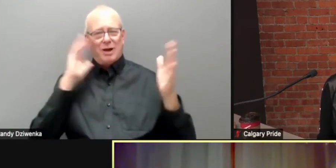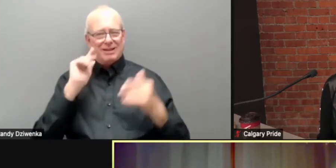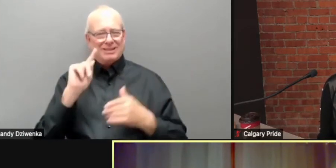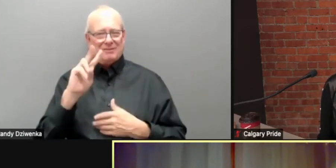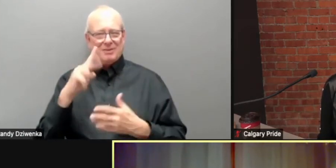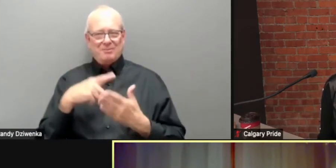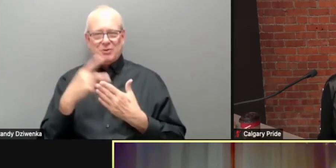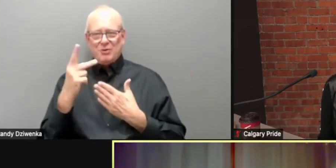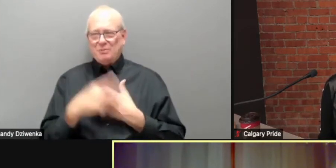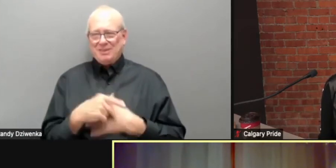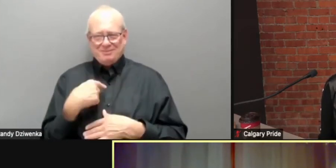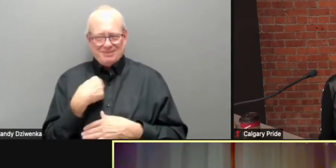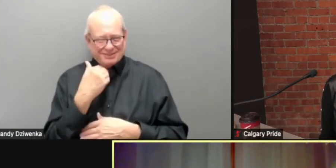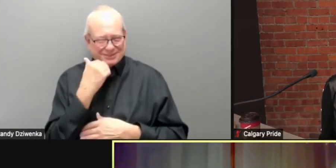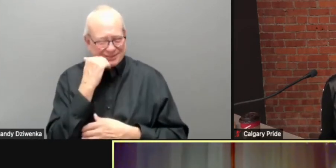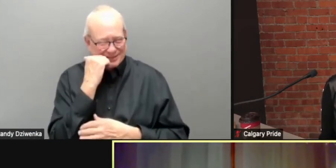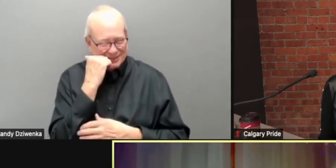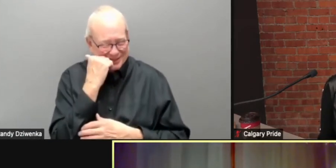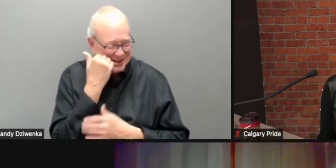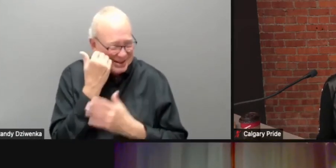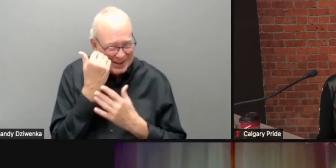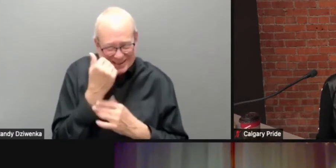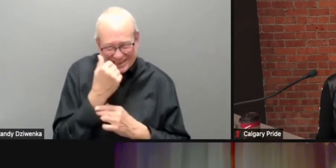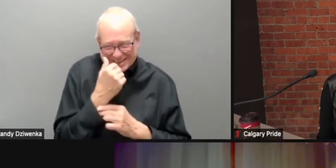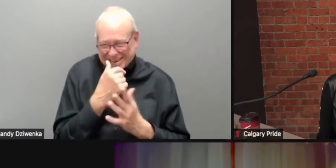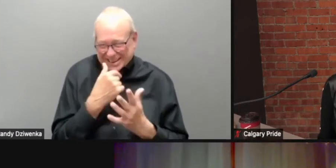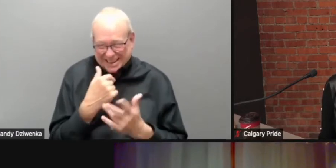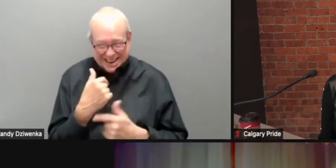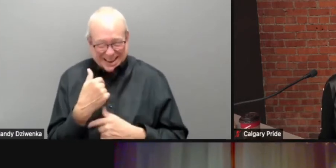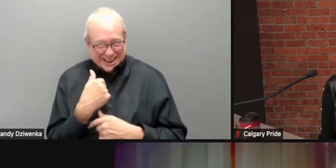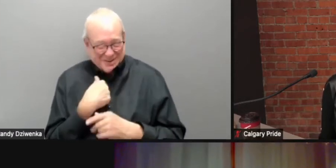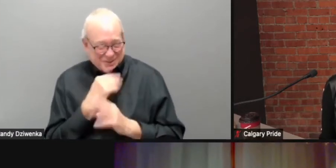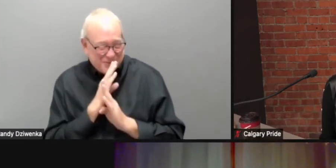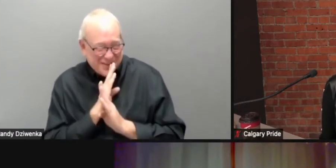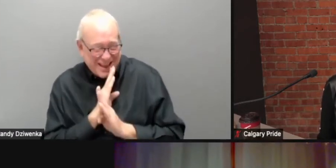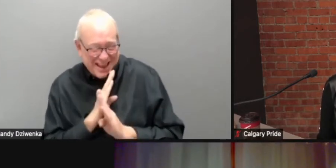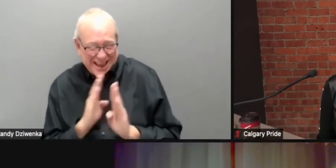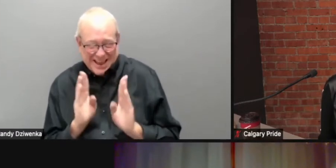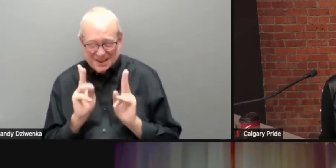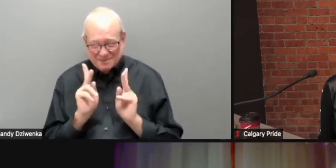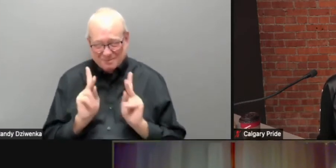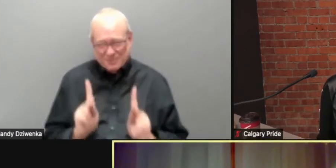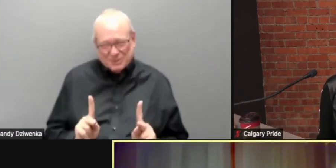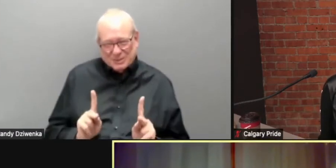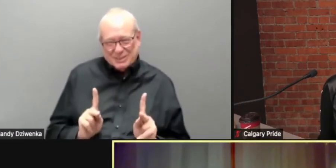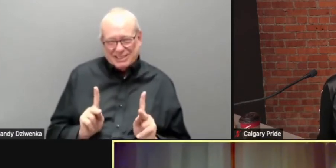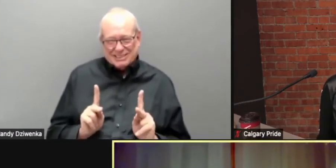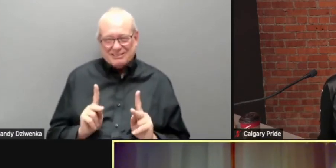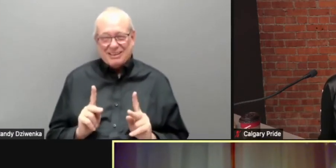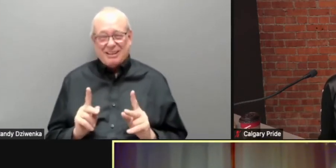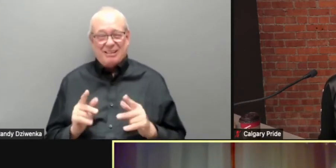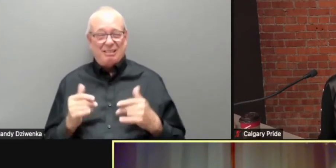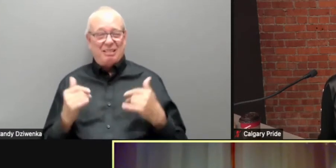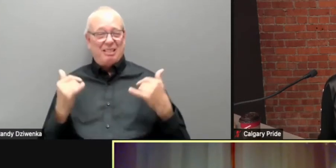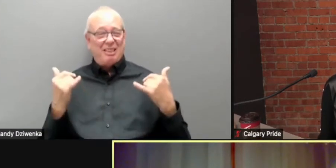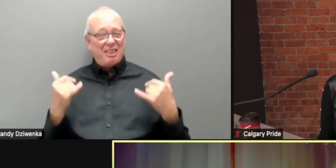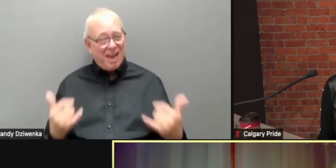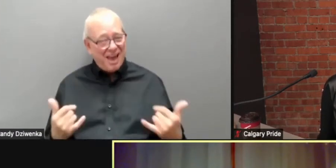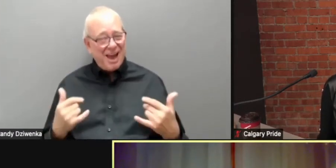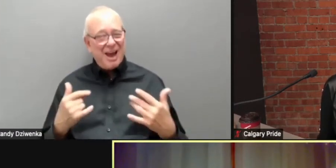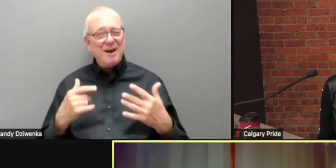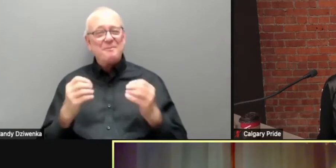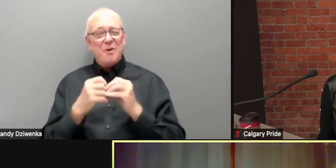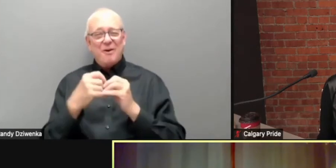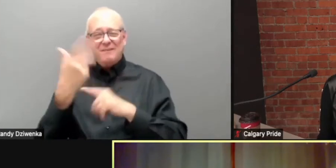of those, I'm a very simple, quiet person. Yeah. But when I got the opportunity, and that gave me the courage and, to talk